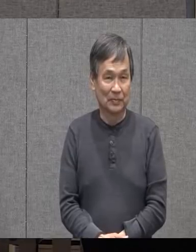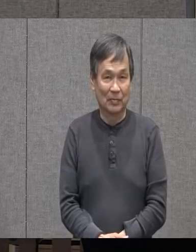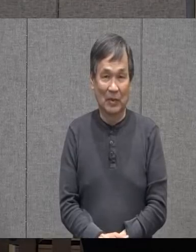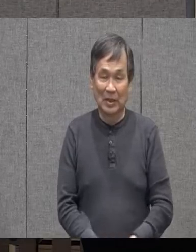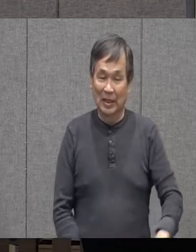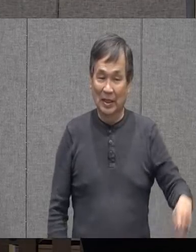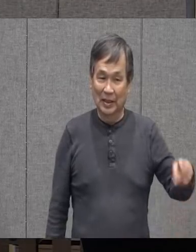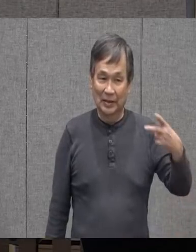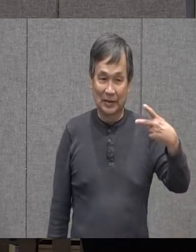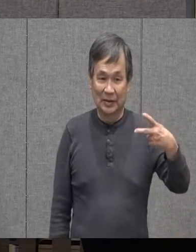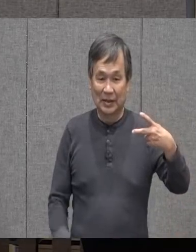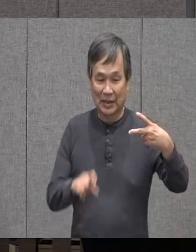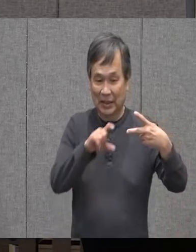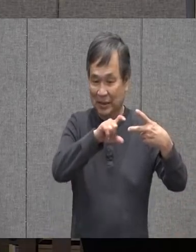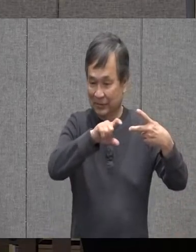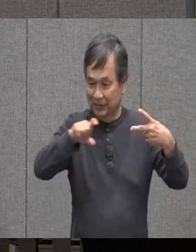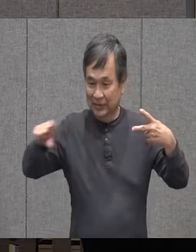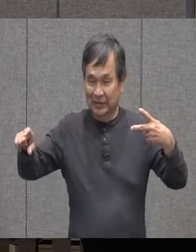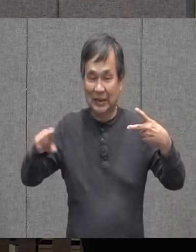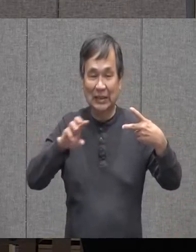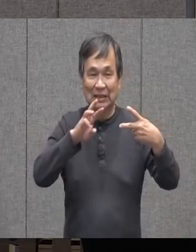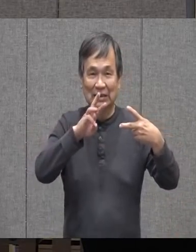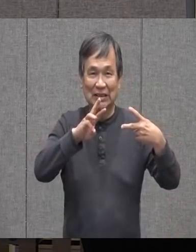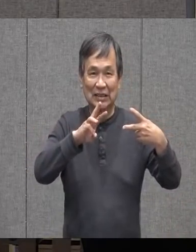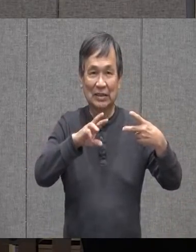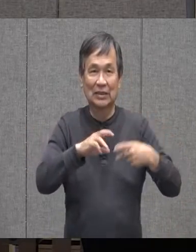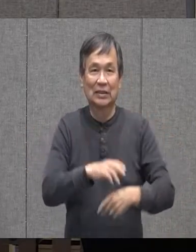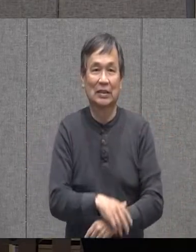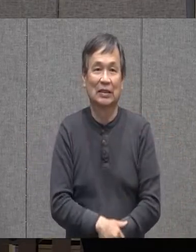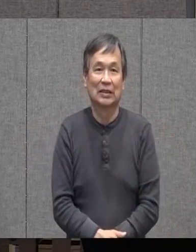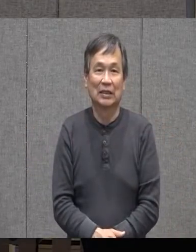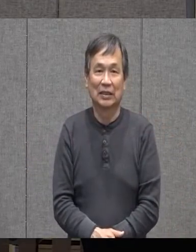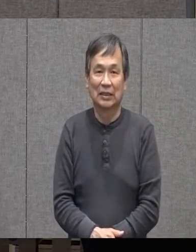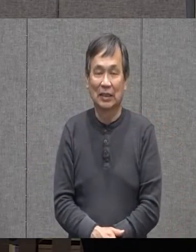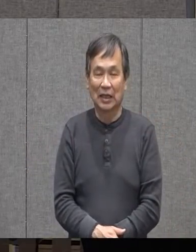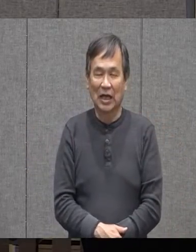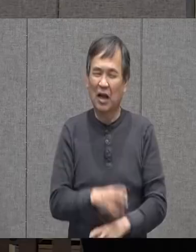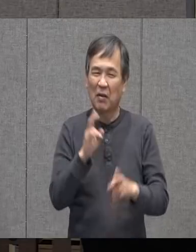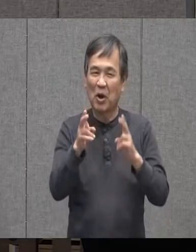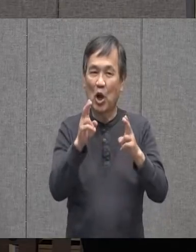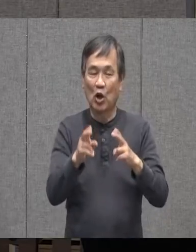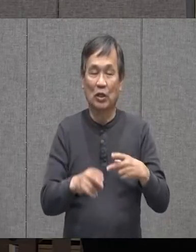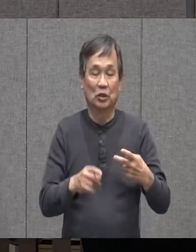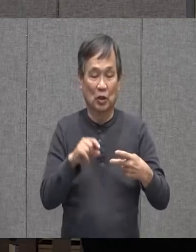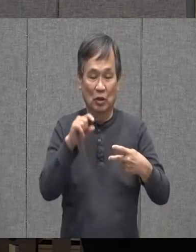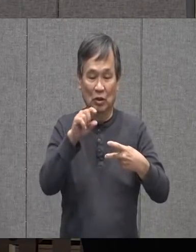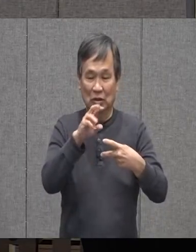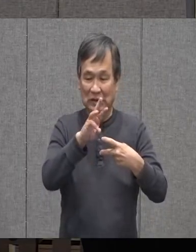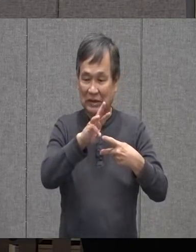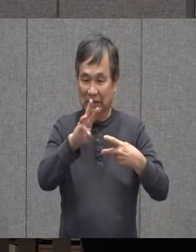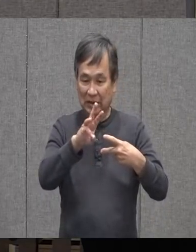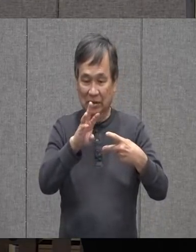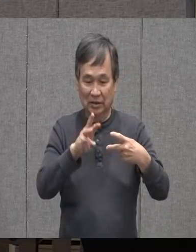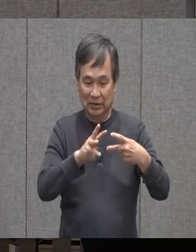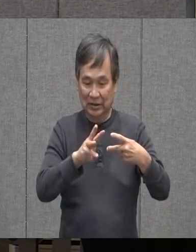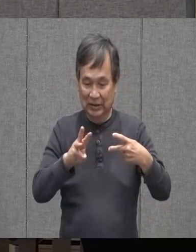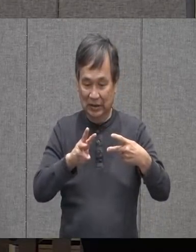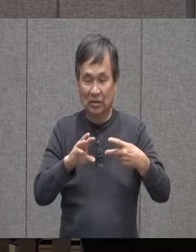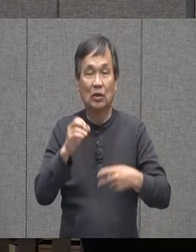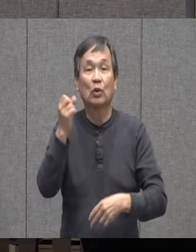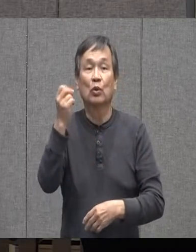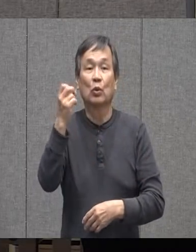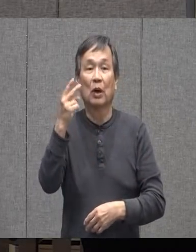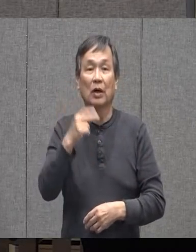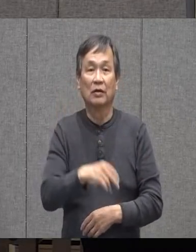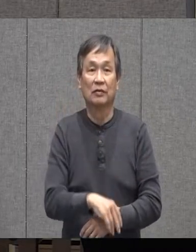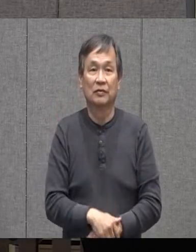Two rows of 6 cars. I'm hurrying, my array is a little sloppy. So we're at 12. And we